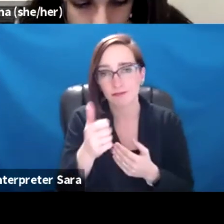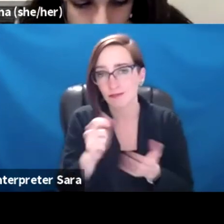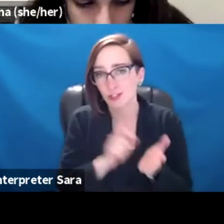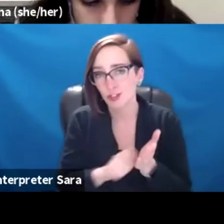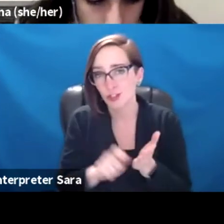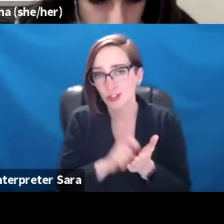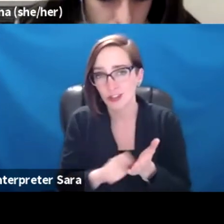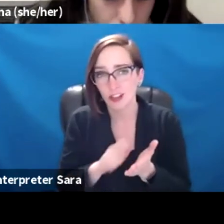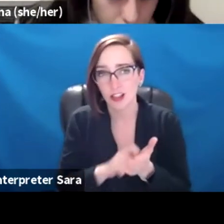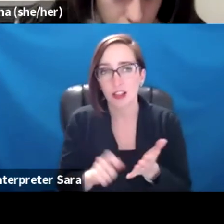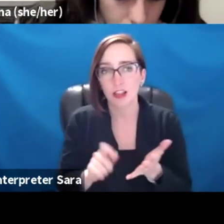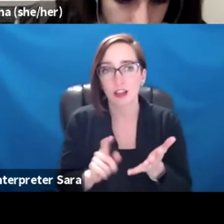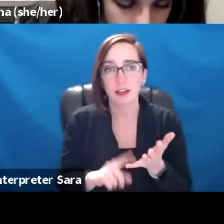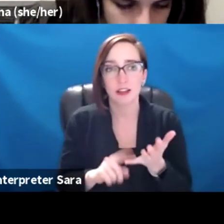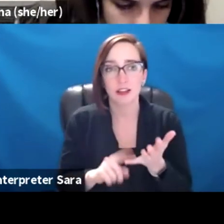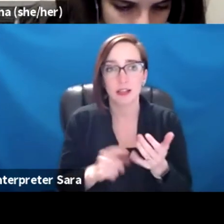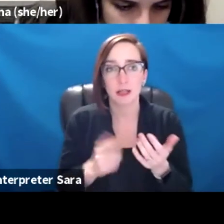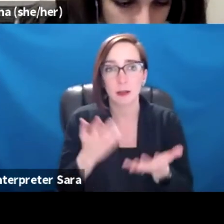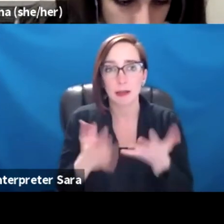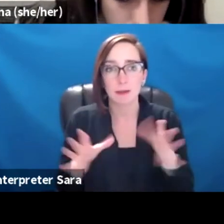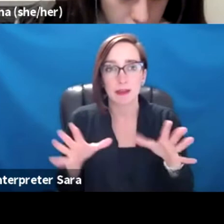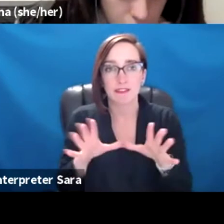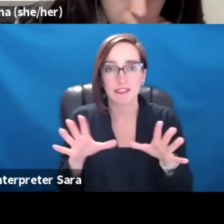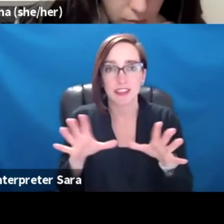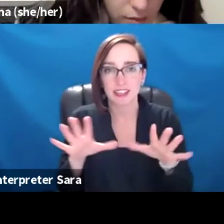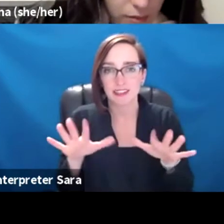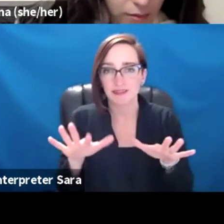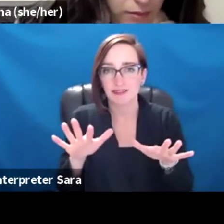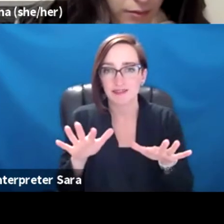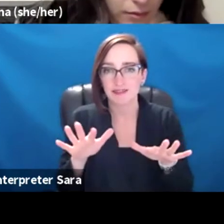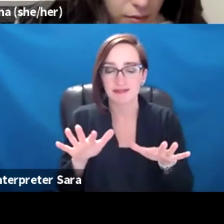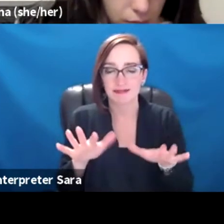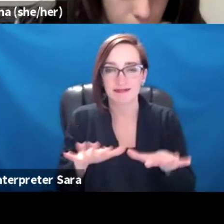Maybe you want to go put your feet on the earth.